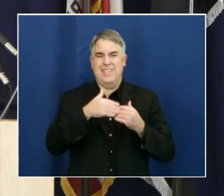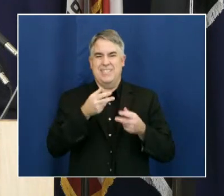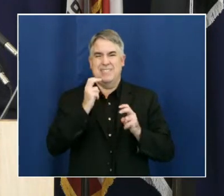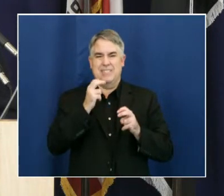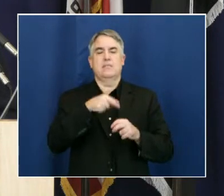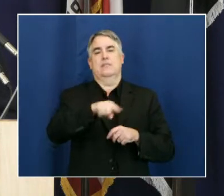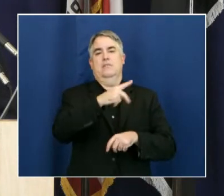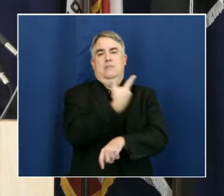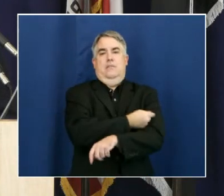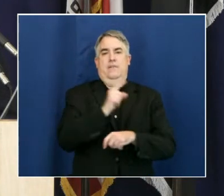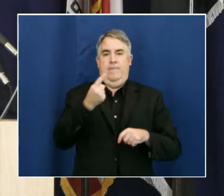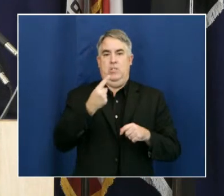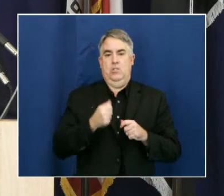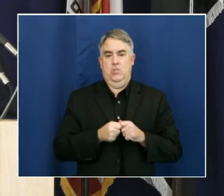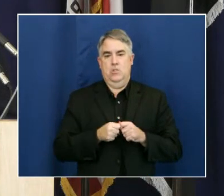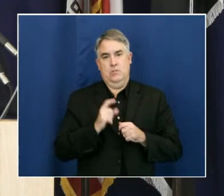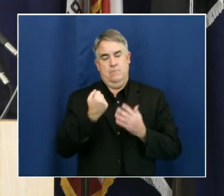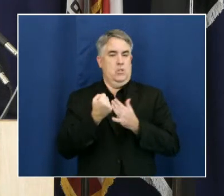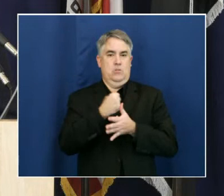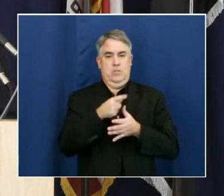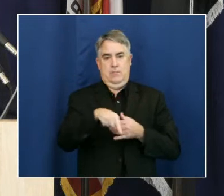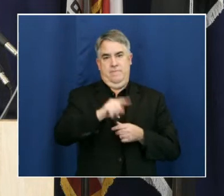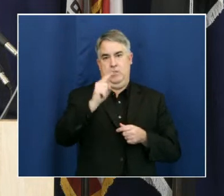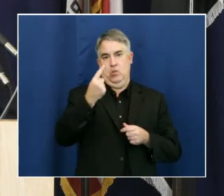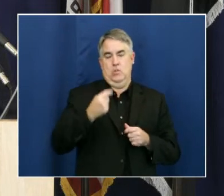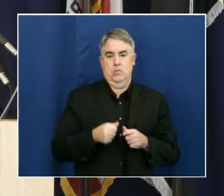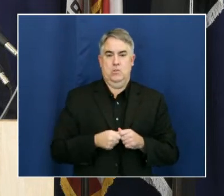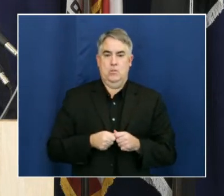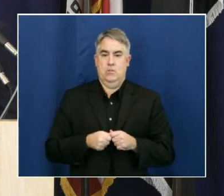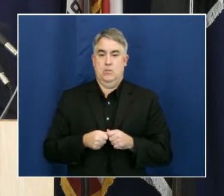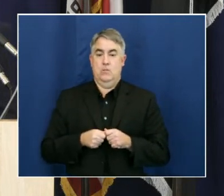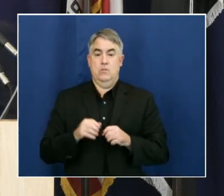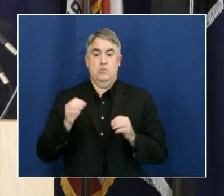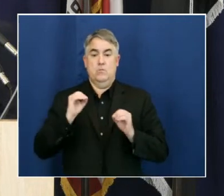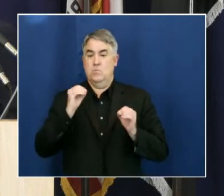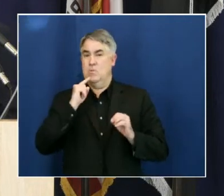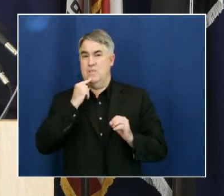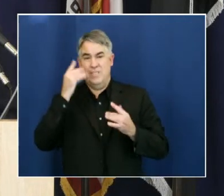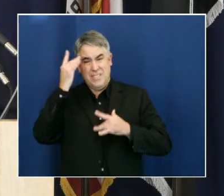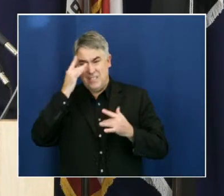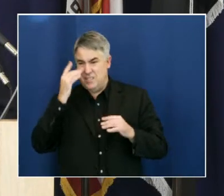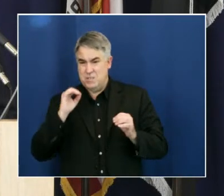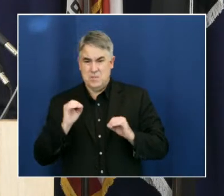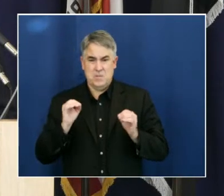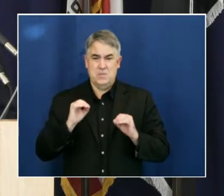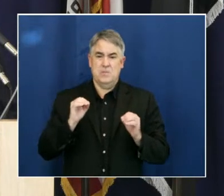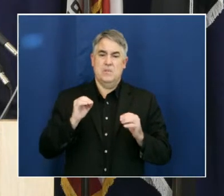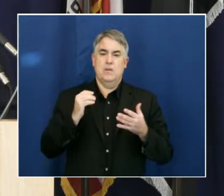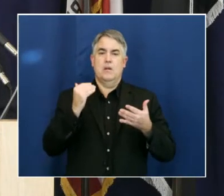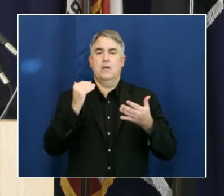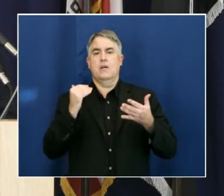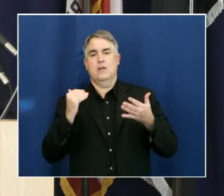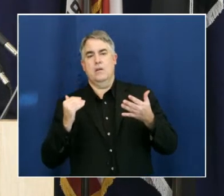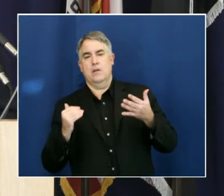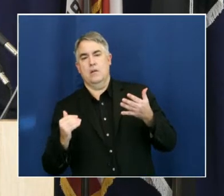be priority. If someone does not have an underlying medical condition, they would be further down the list. But we want